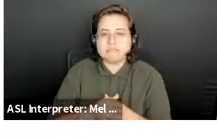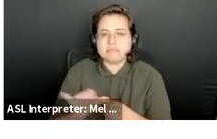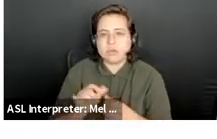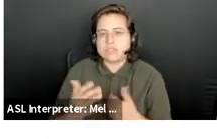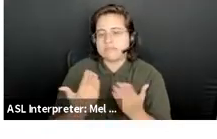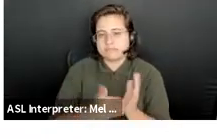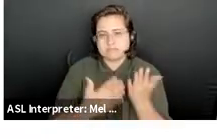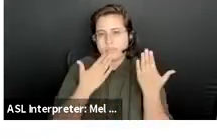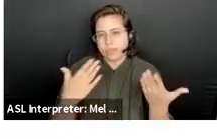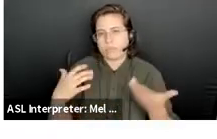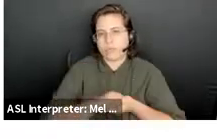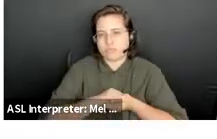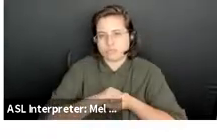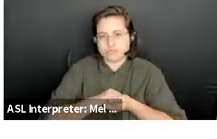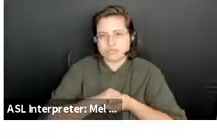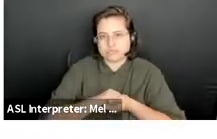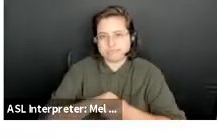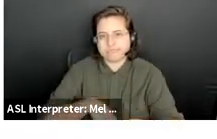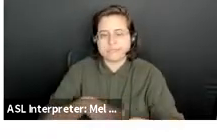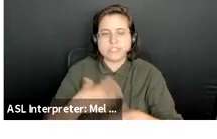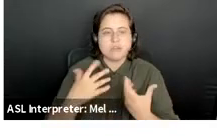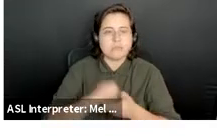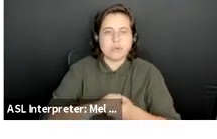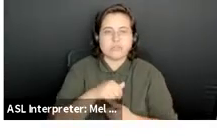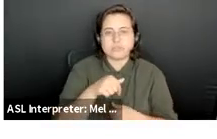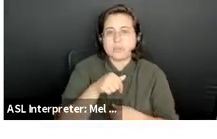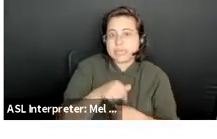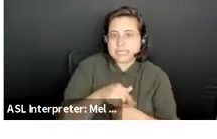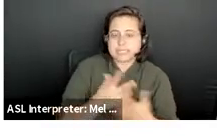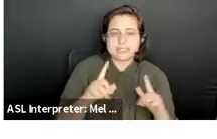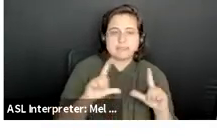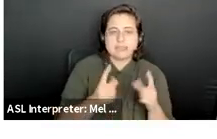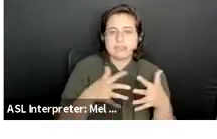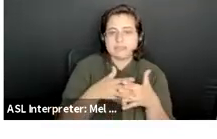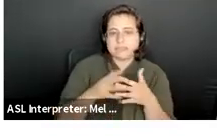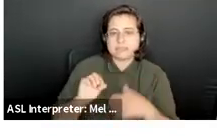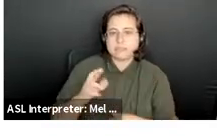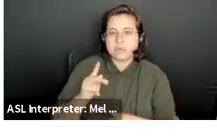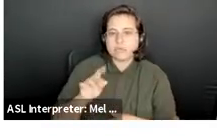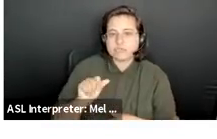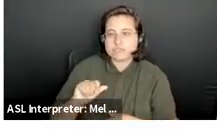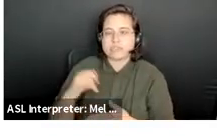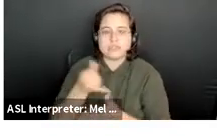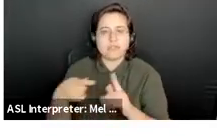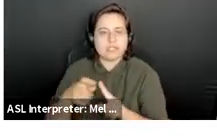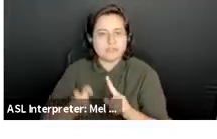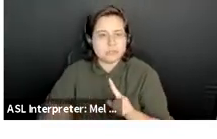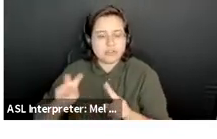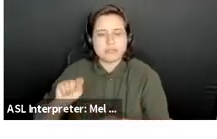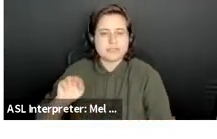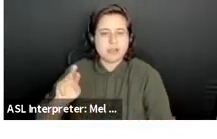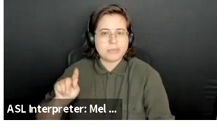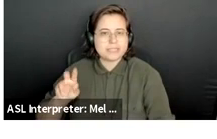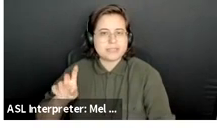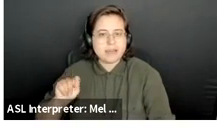our partners on this with the League of American Orchestras, Artists from Abroad, and Tamizdat, and our